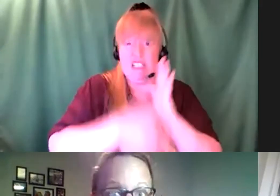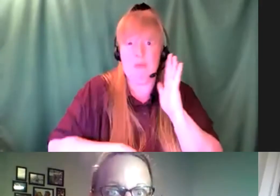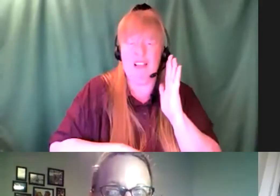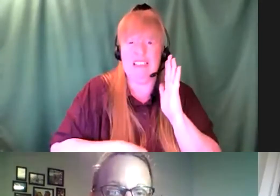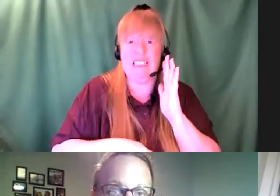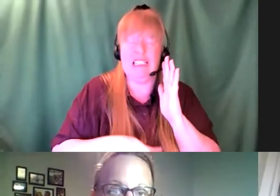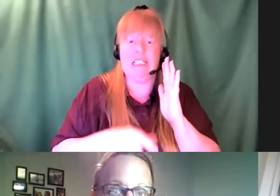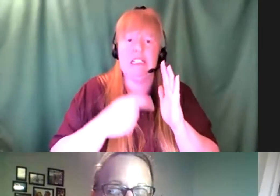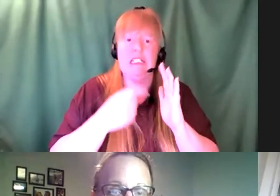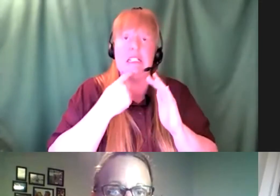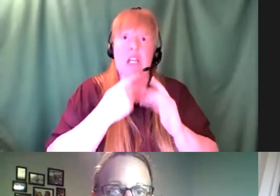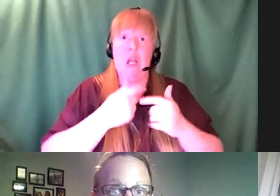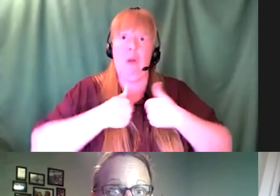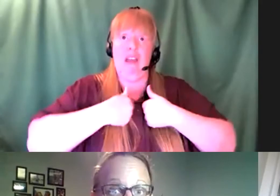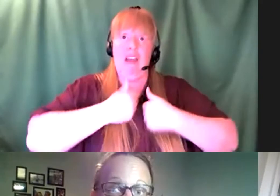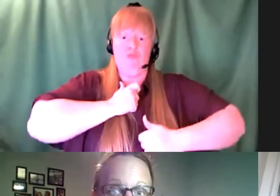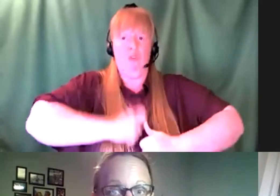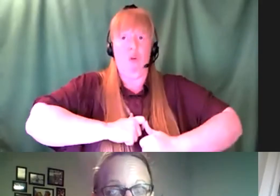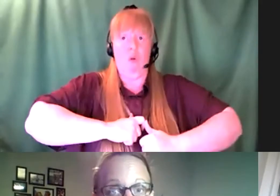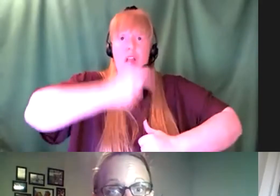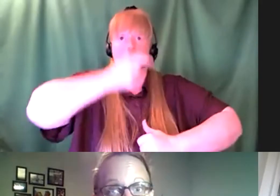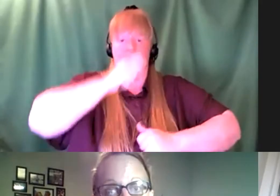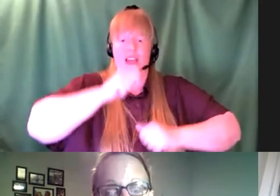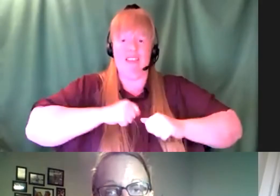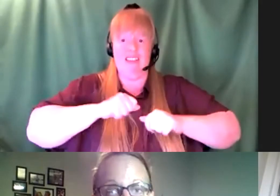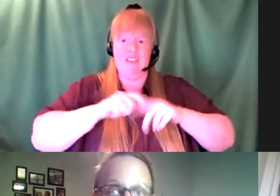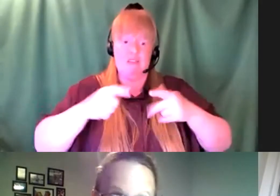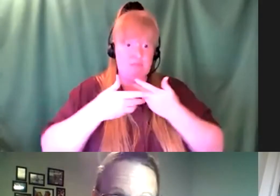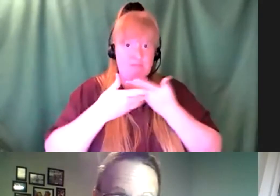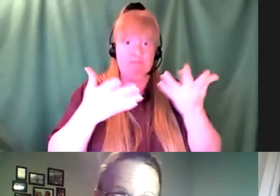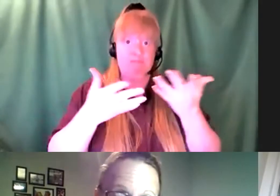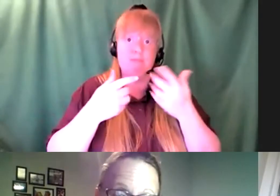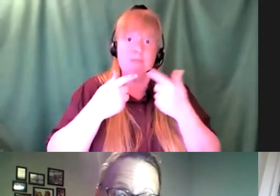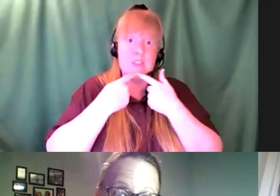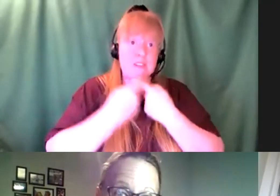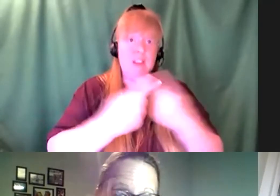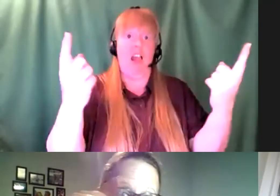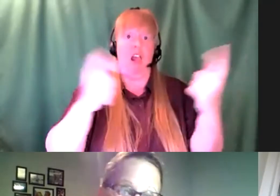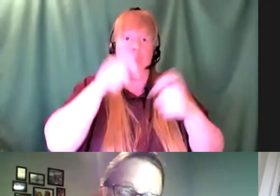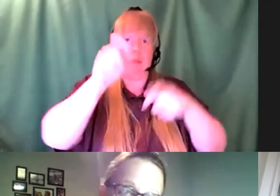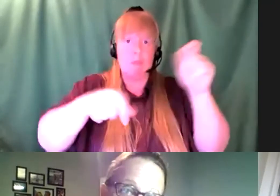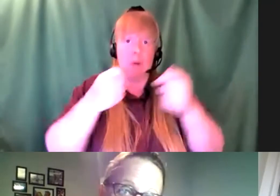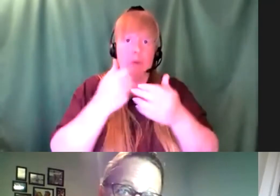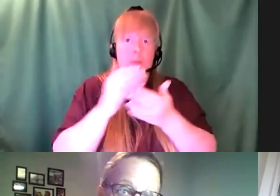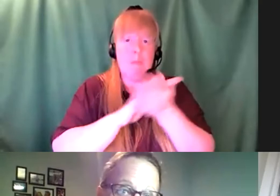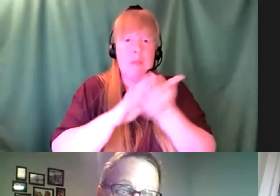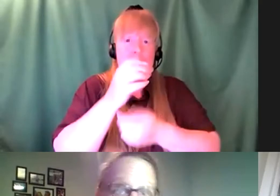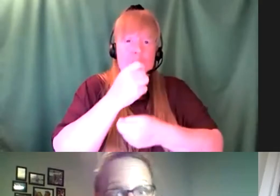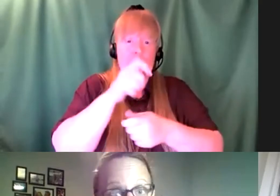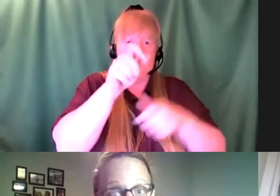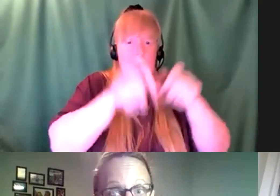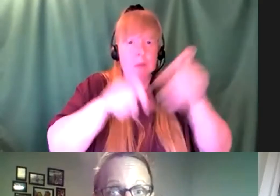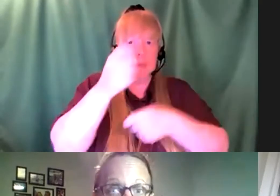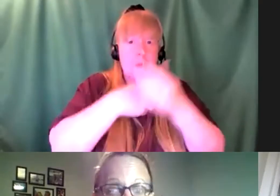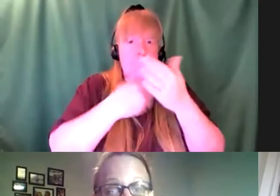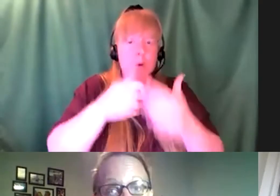we're lucky enough to have, can use that to make people more aware, then hopefully that will filter down to mean